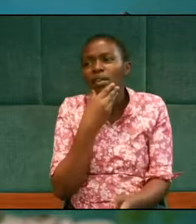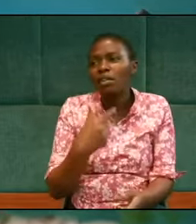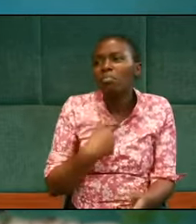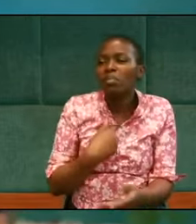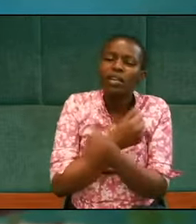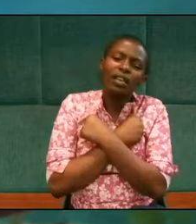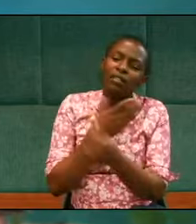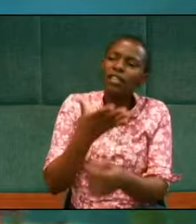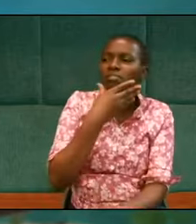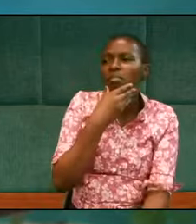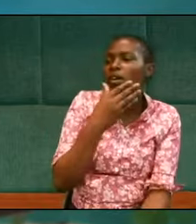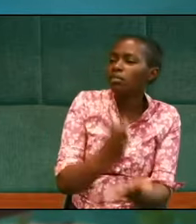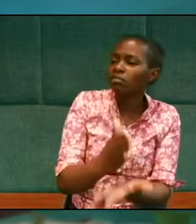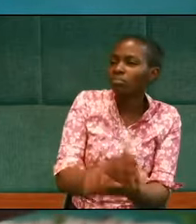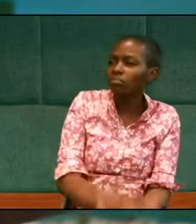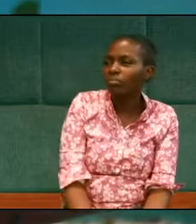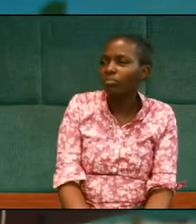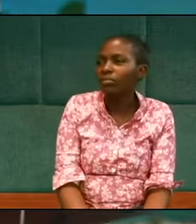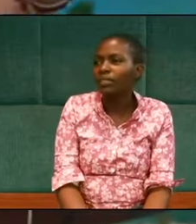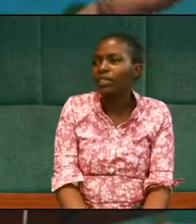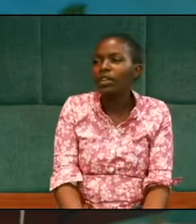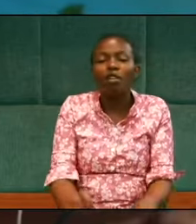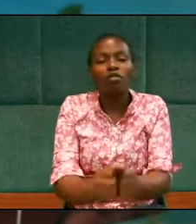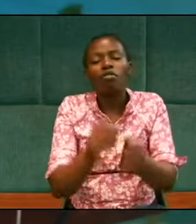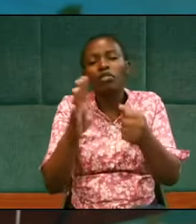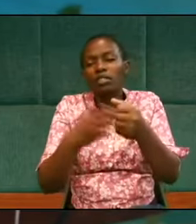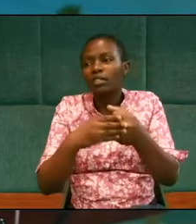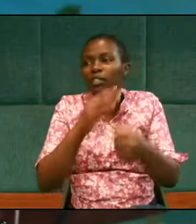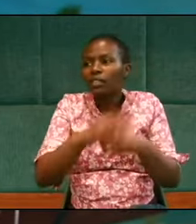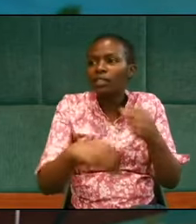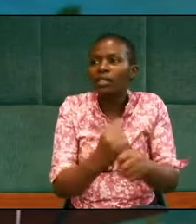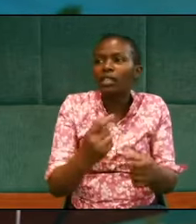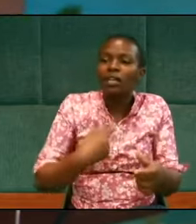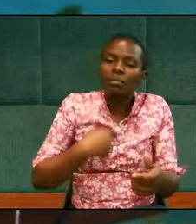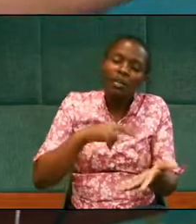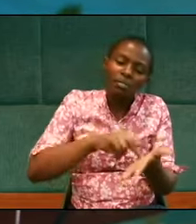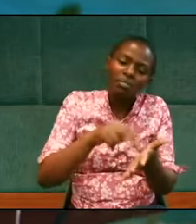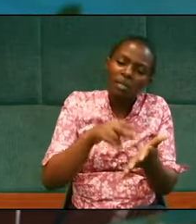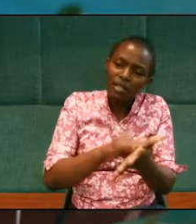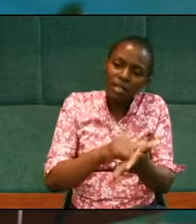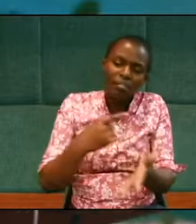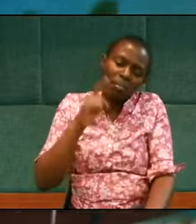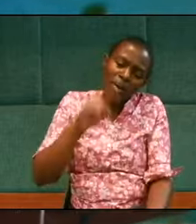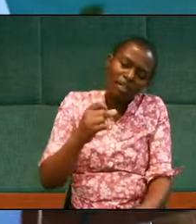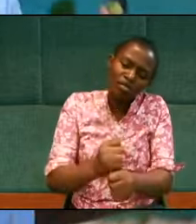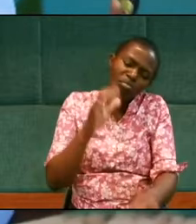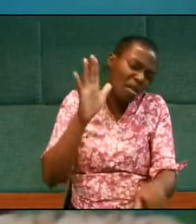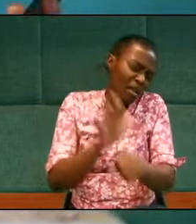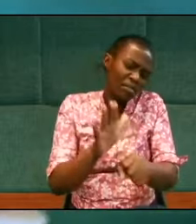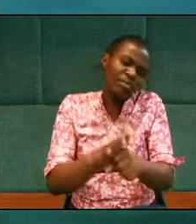without him tonight. You know, and 14 years, she still sometimes cry. It means I know how to do many things. You understand the